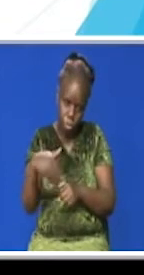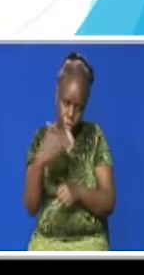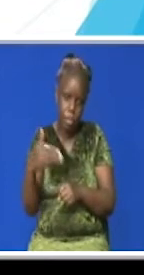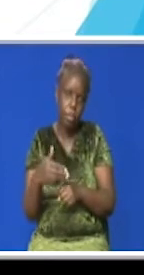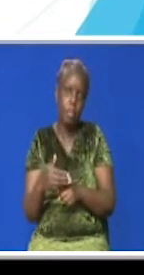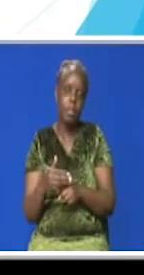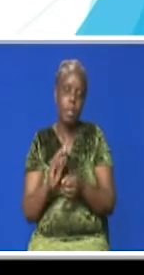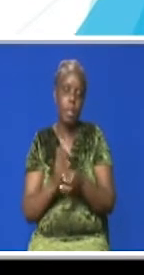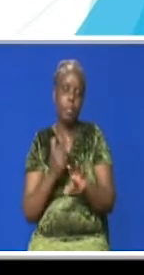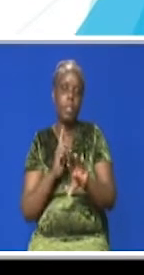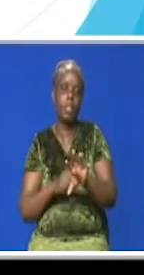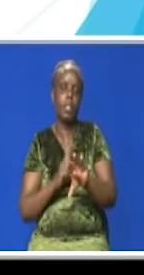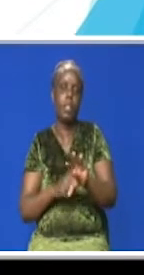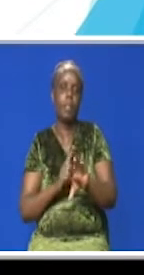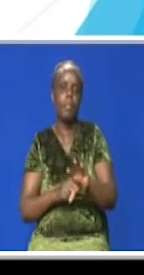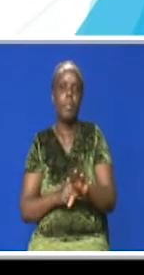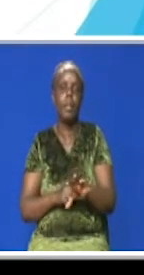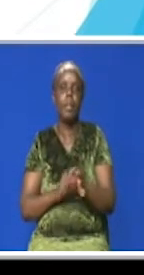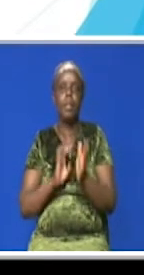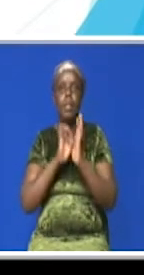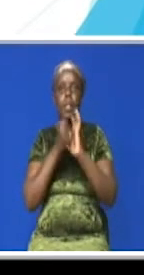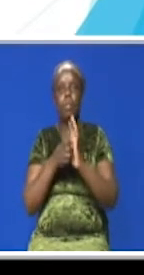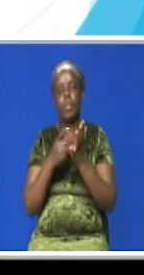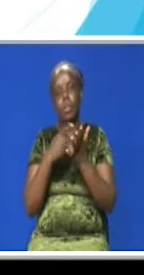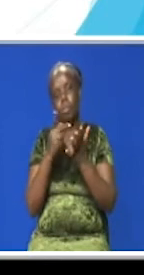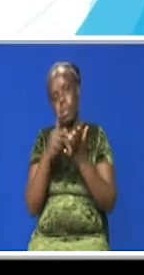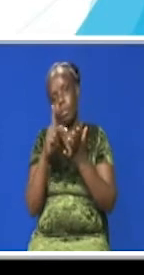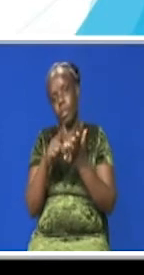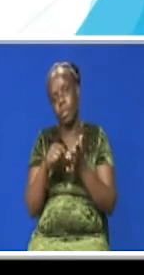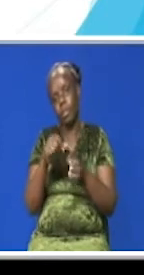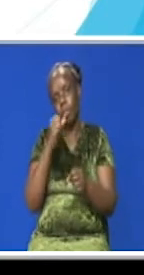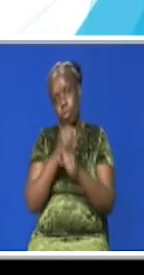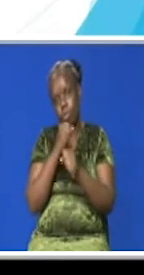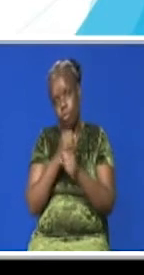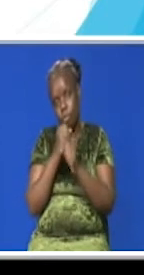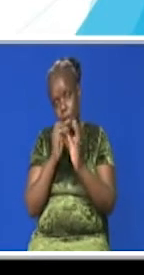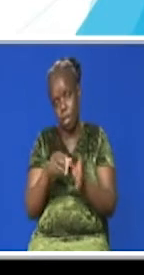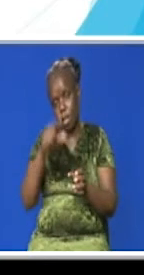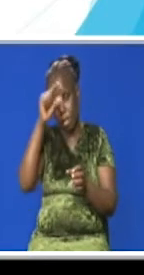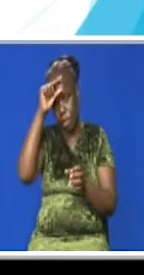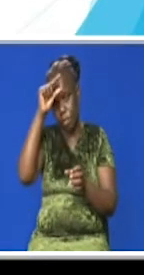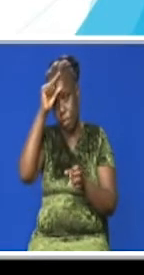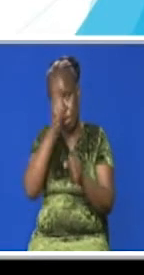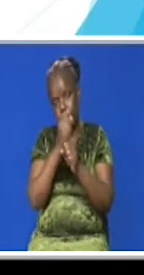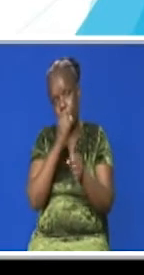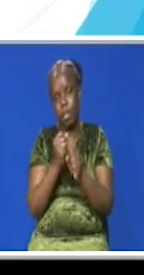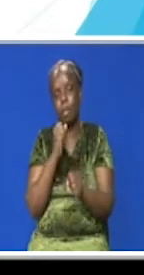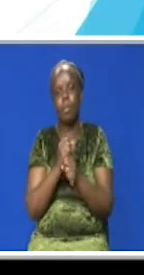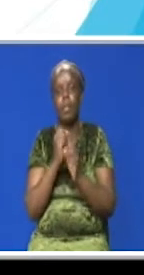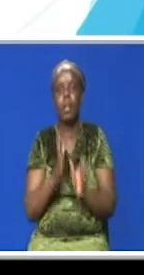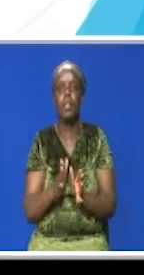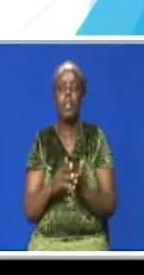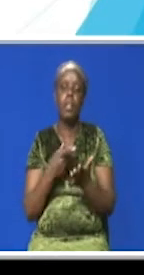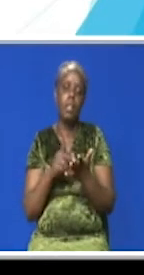basis. For example, the payment of civil servants. They are